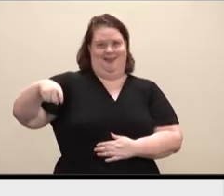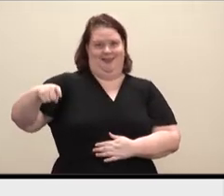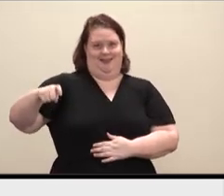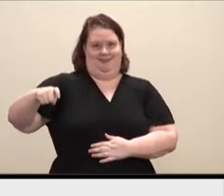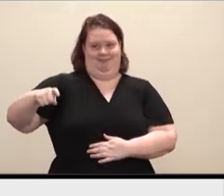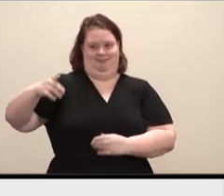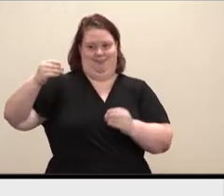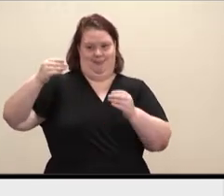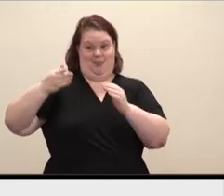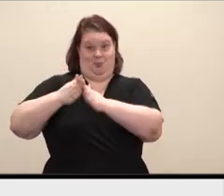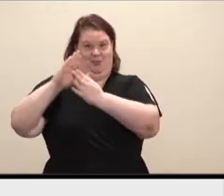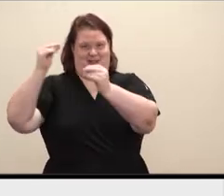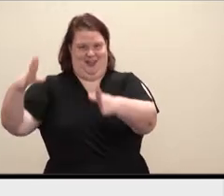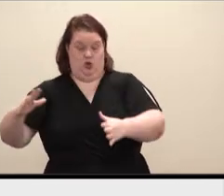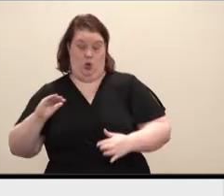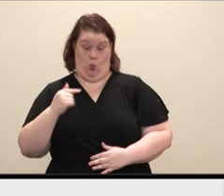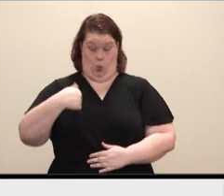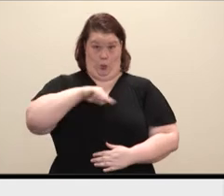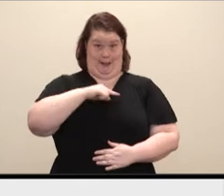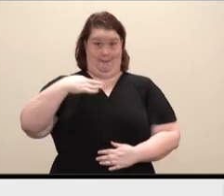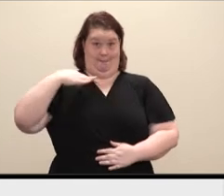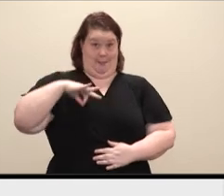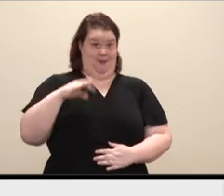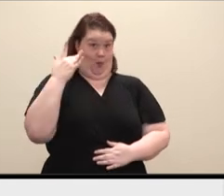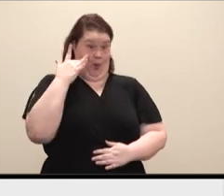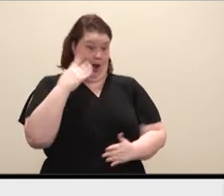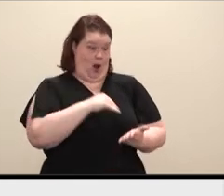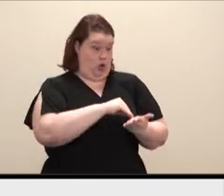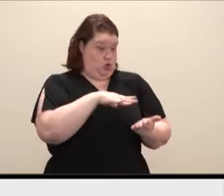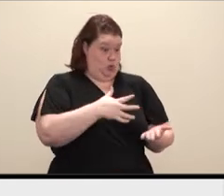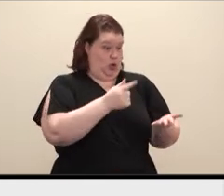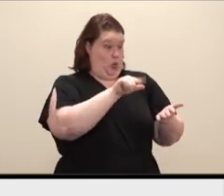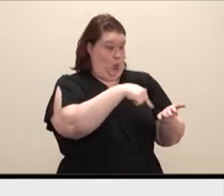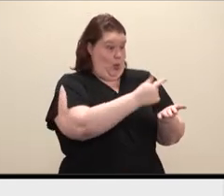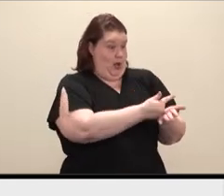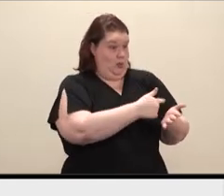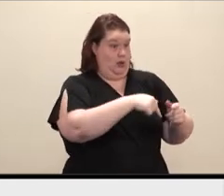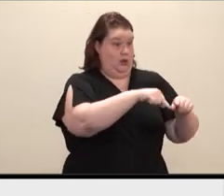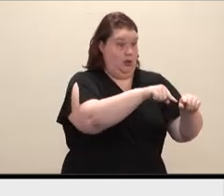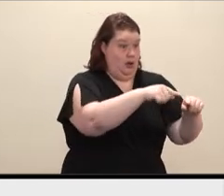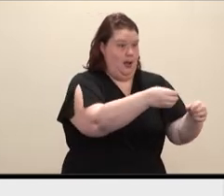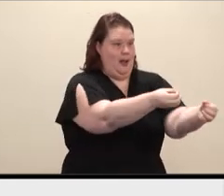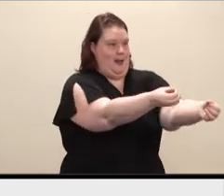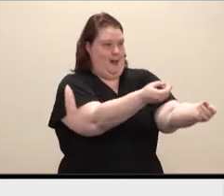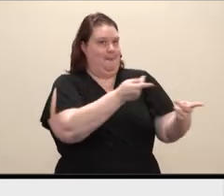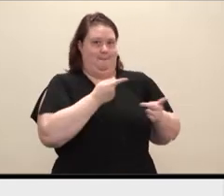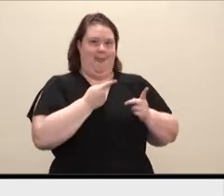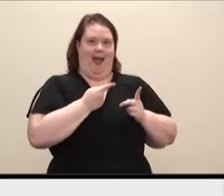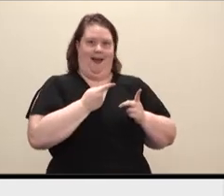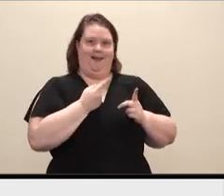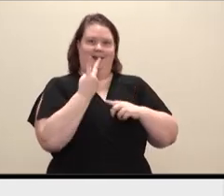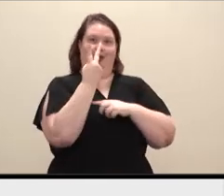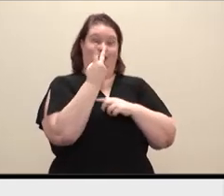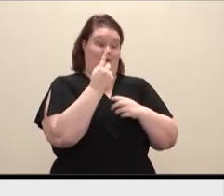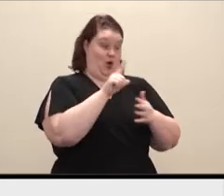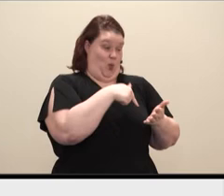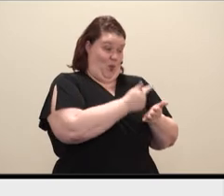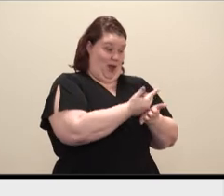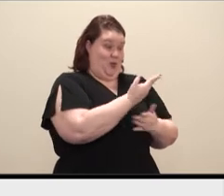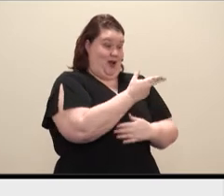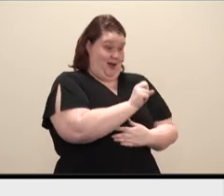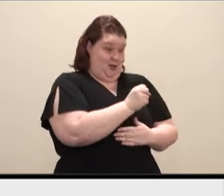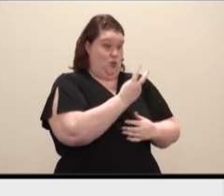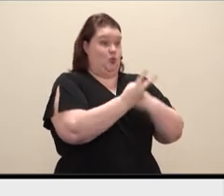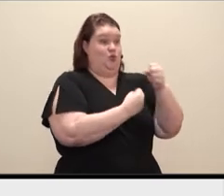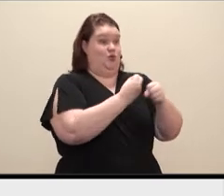going to benefit from it because our students can come back to us and become to work for us really within 2 years of graduation, which I think